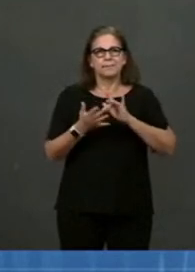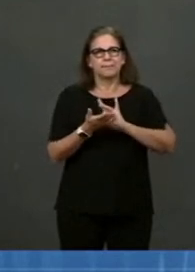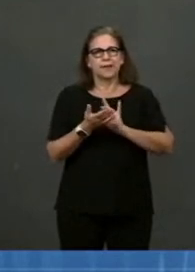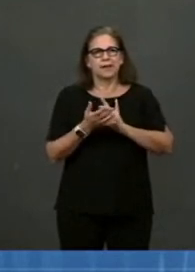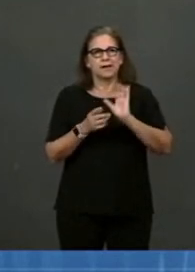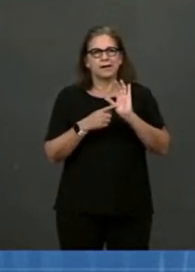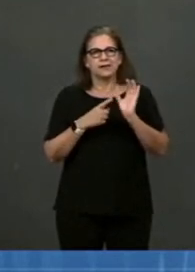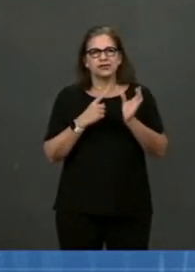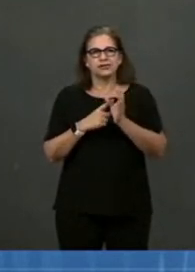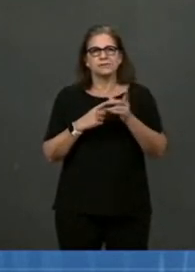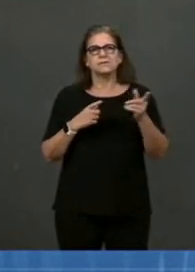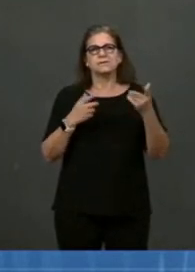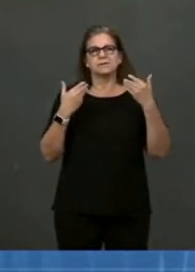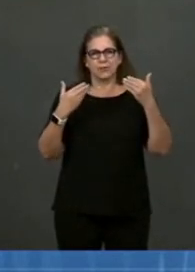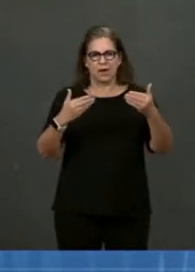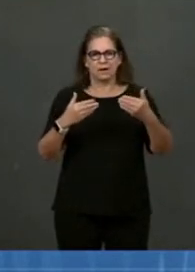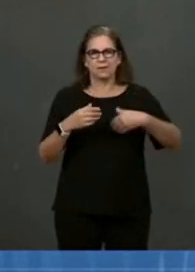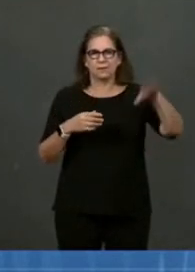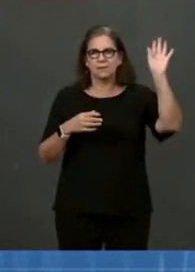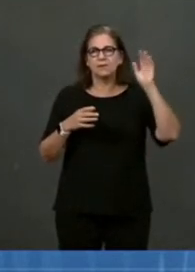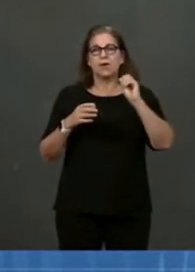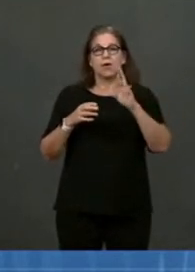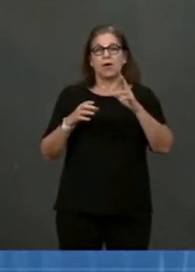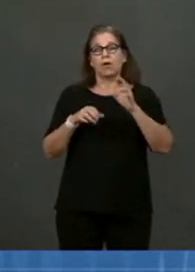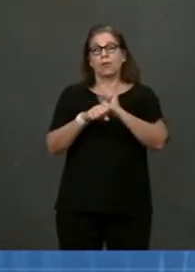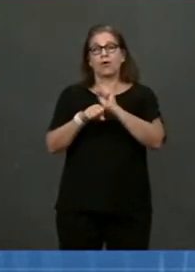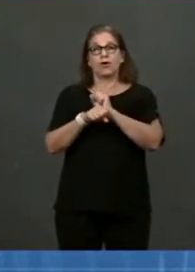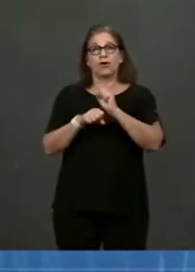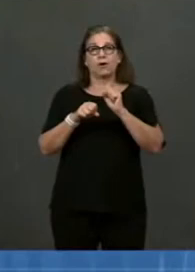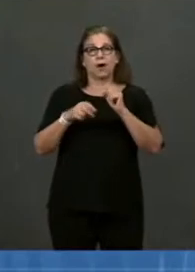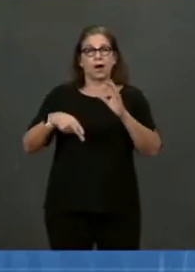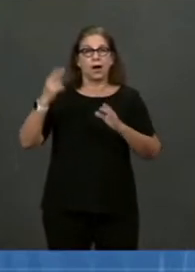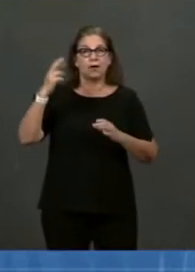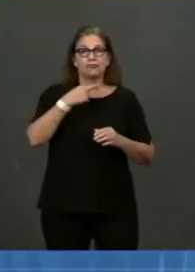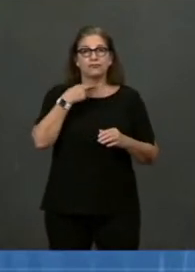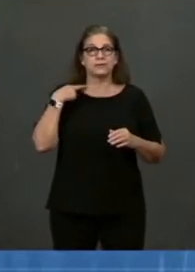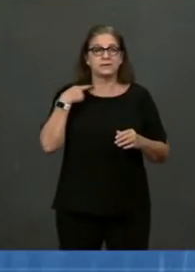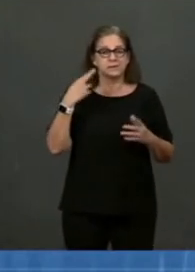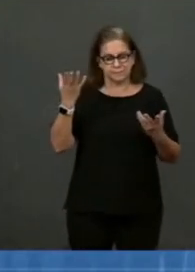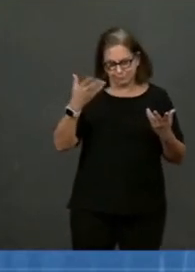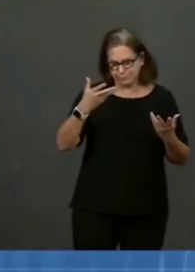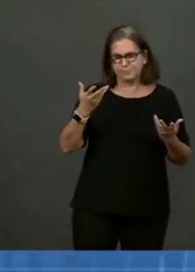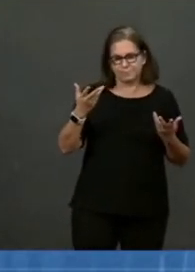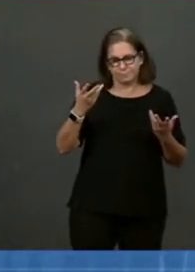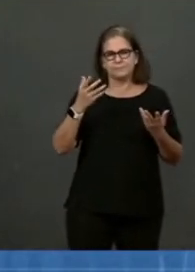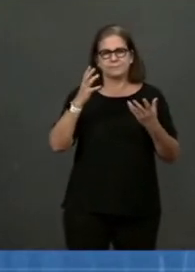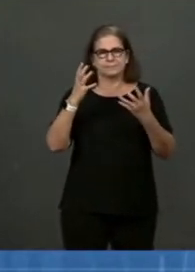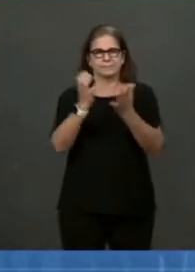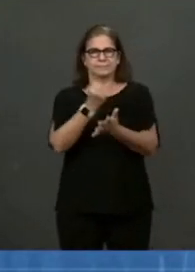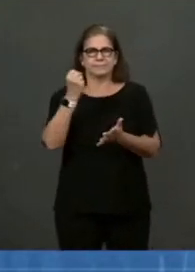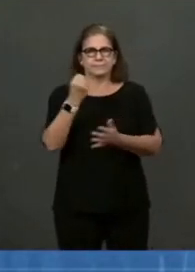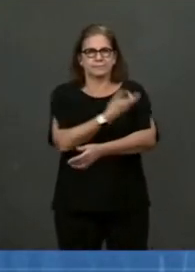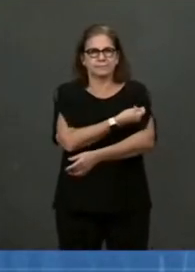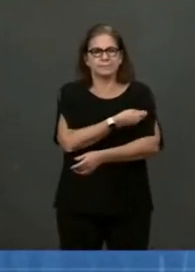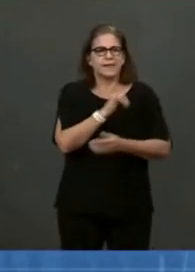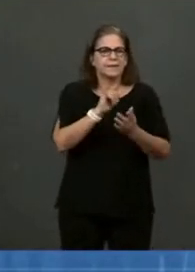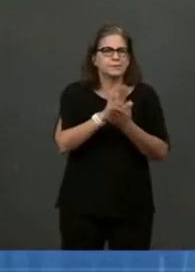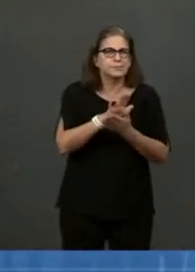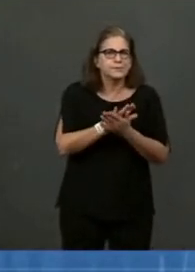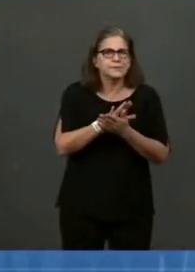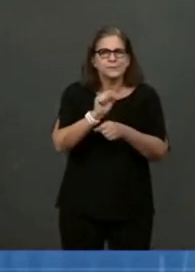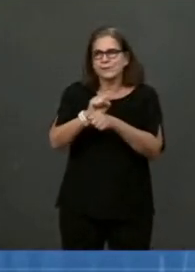currently eligible for a booster vaccine. We are following the data in real time, and we are looking at